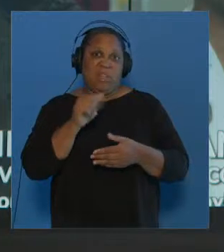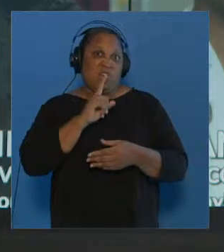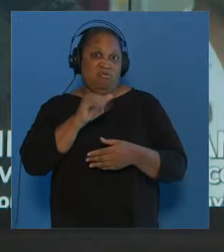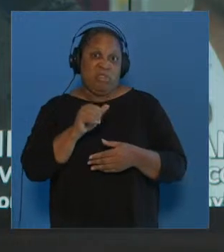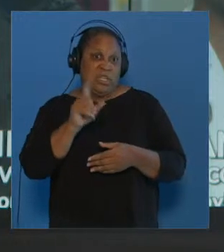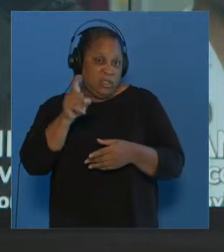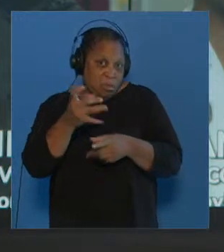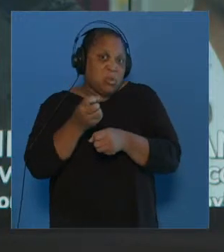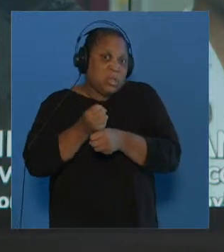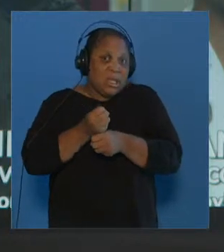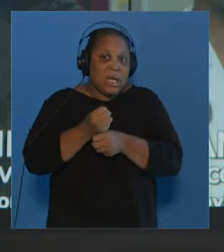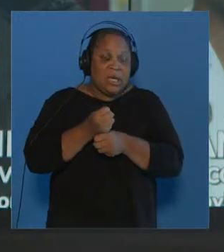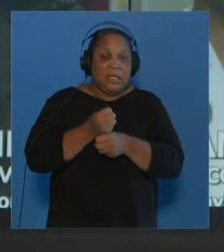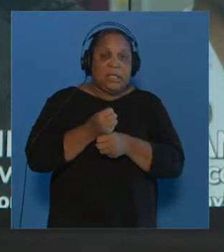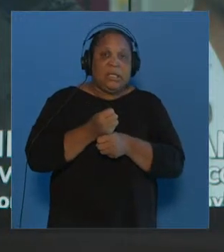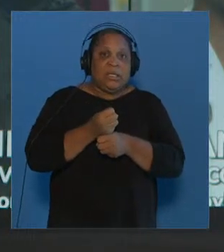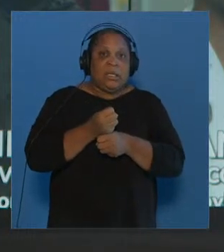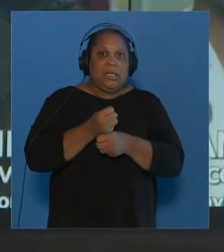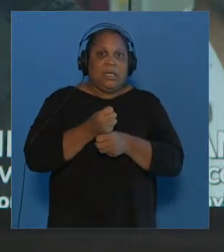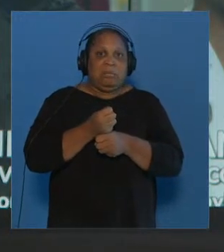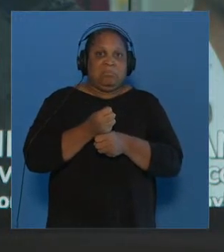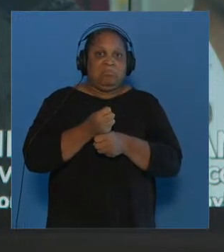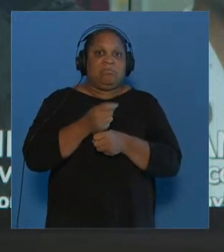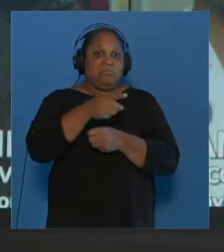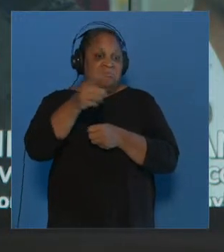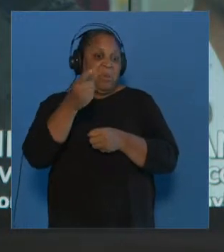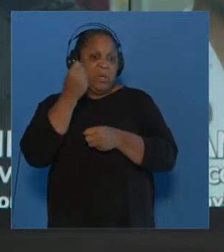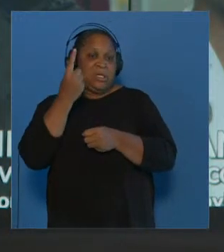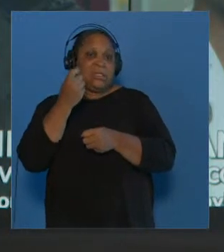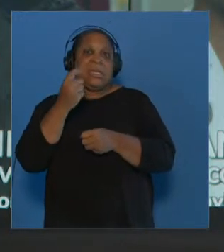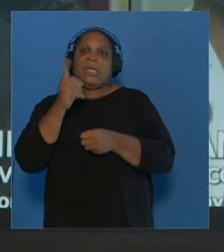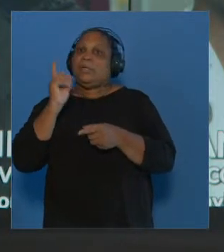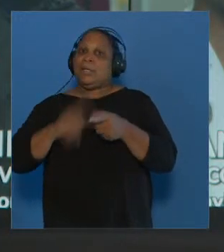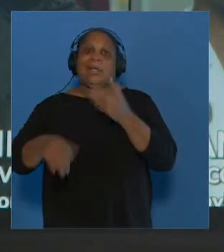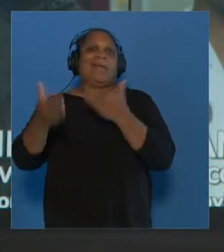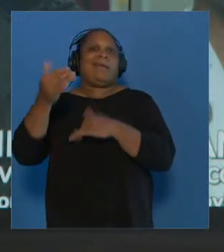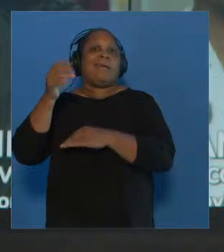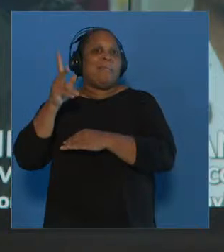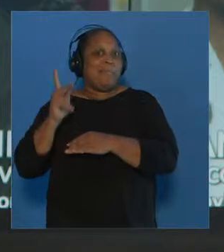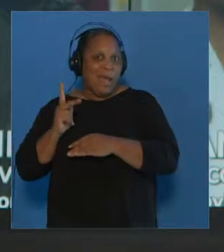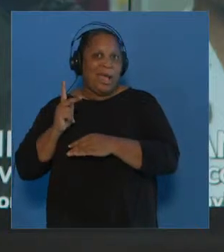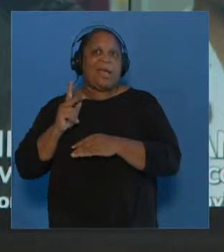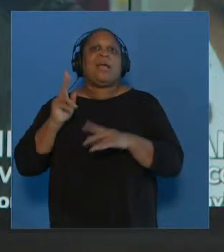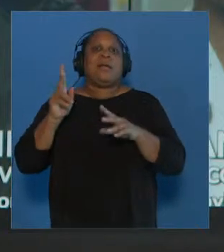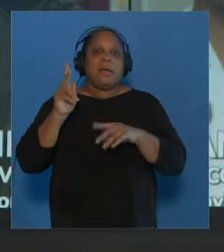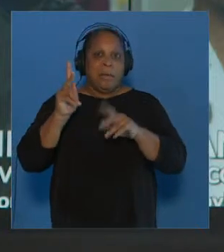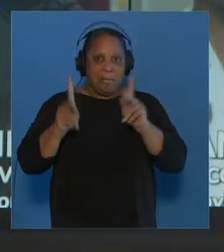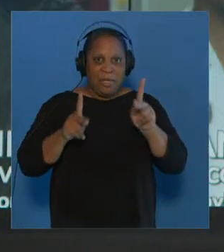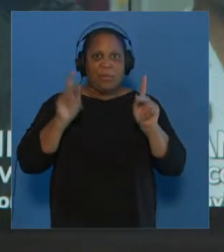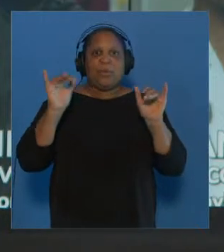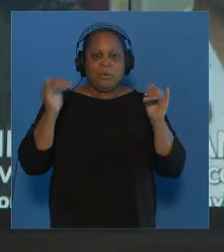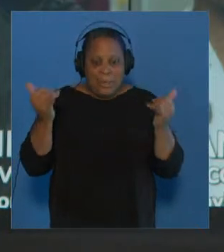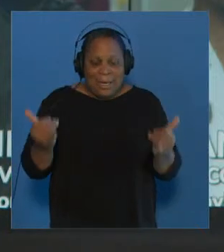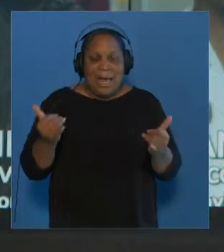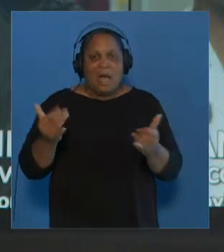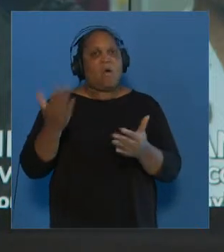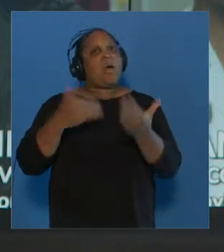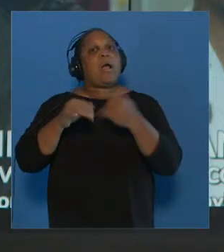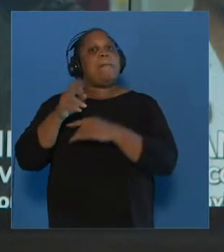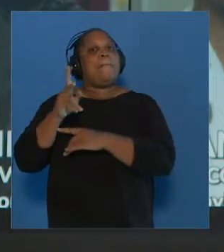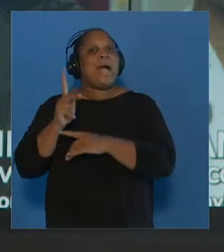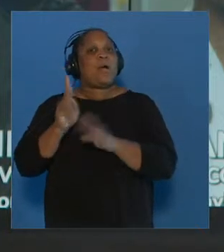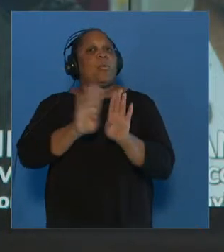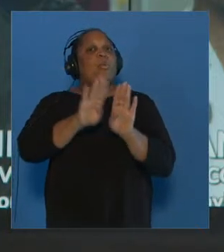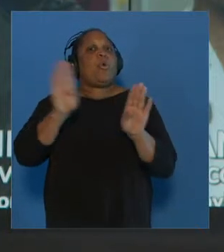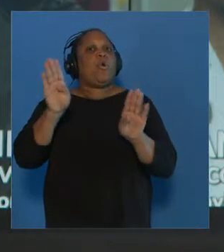financial assistance on the view that they could not return home. Clearly, persons are able to now return home with the